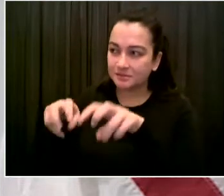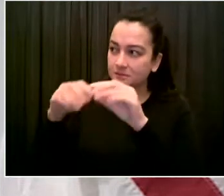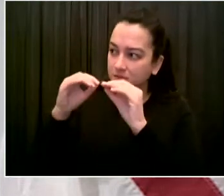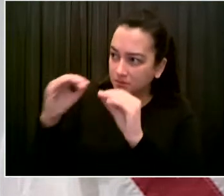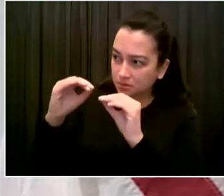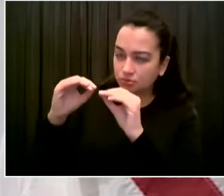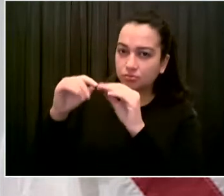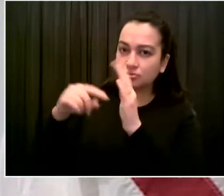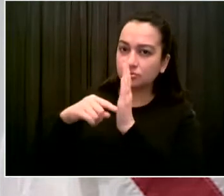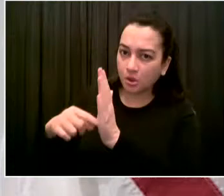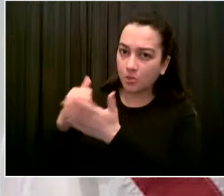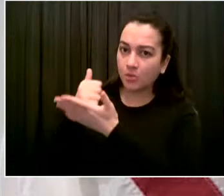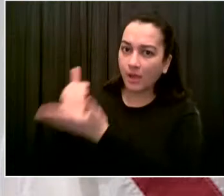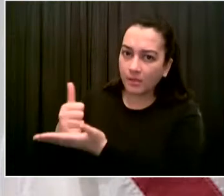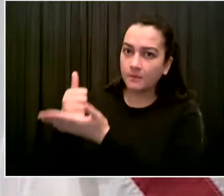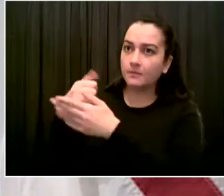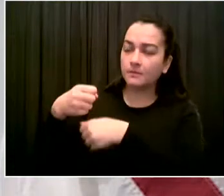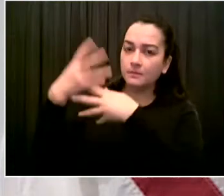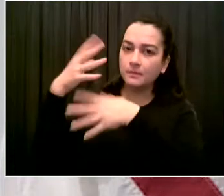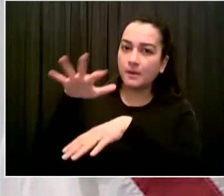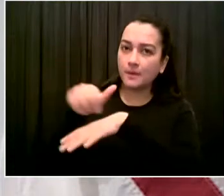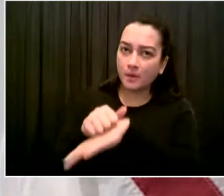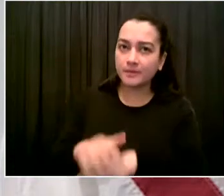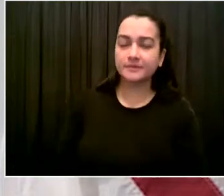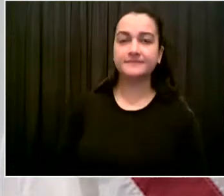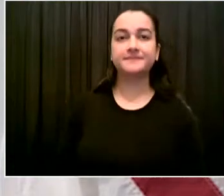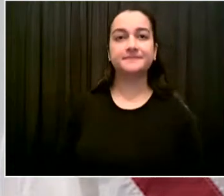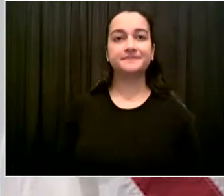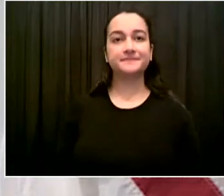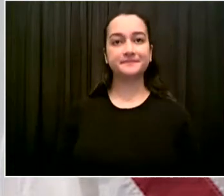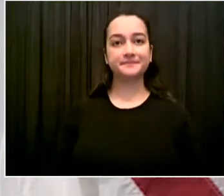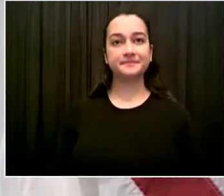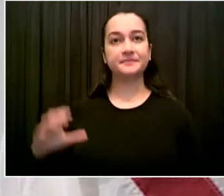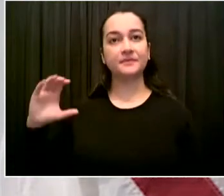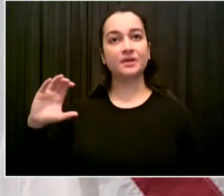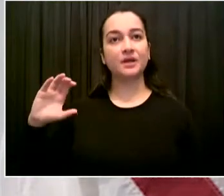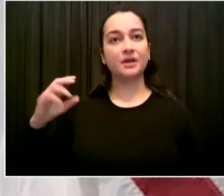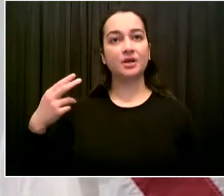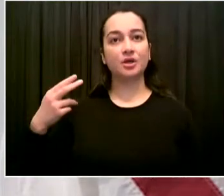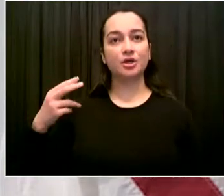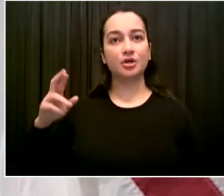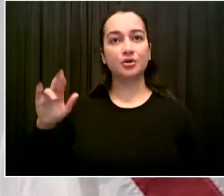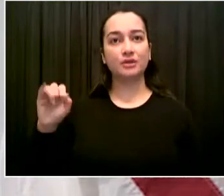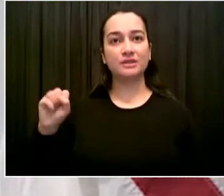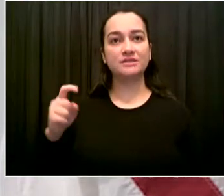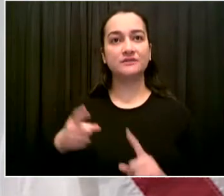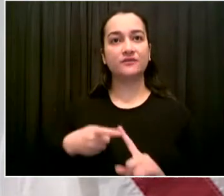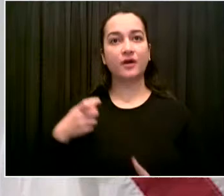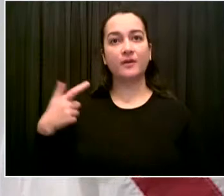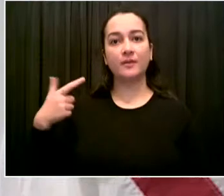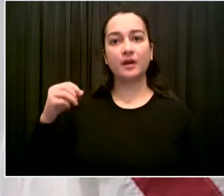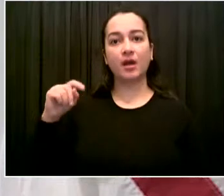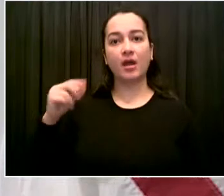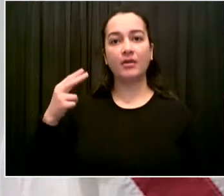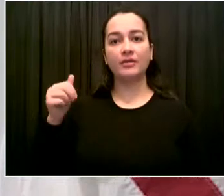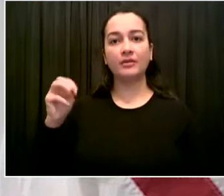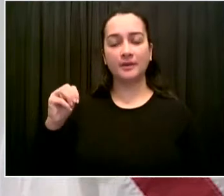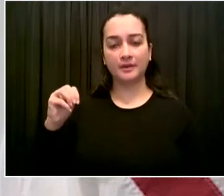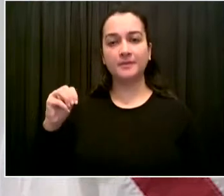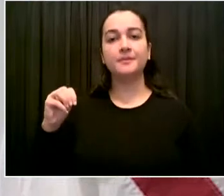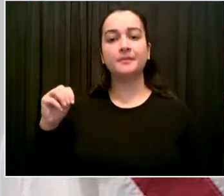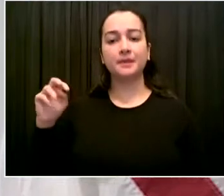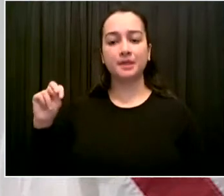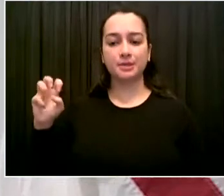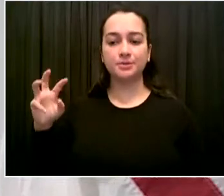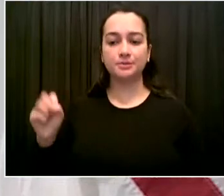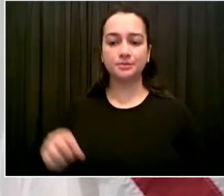Morning, Mr. Mayor. First question for you. You mentioned earlier that the NYPD was going to send officers to certain parts of town